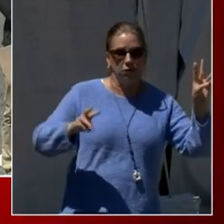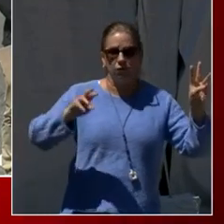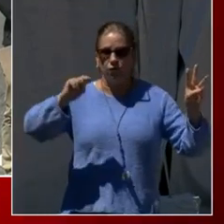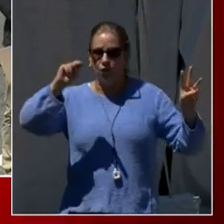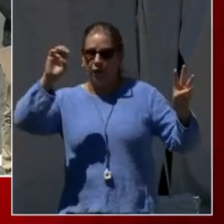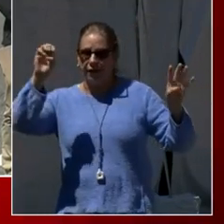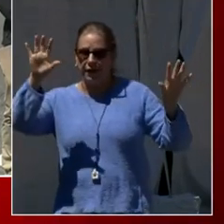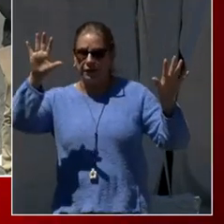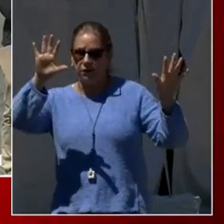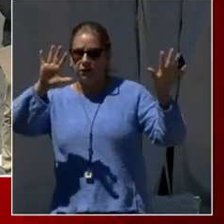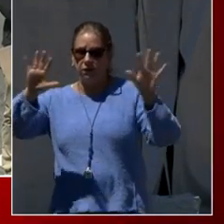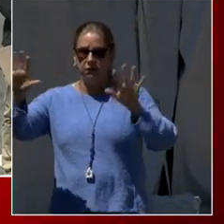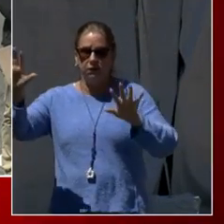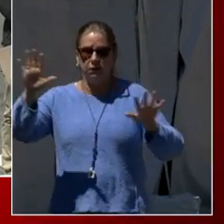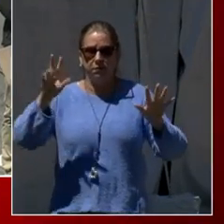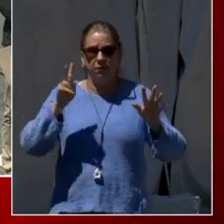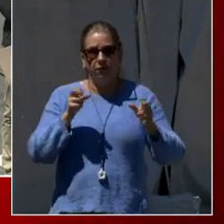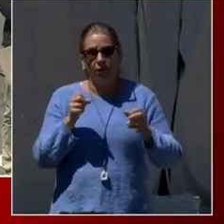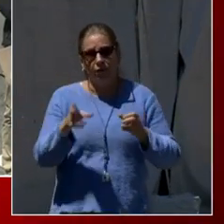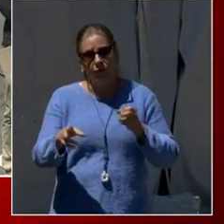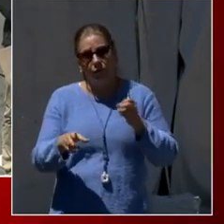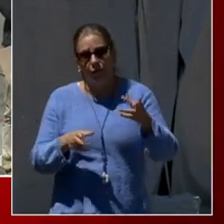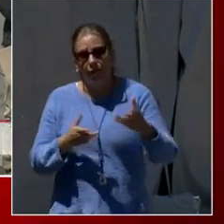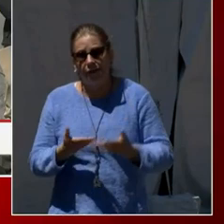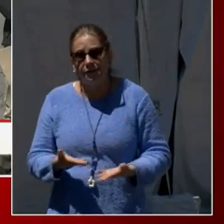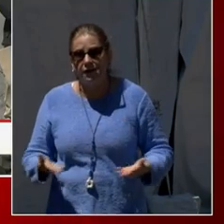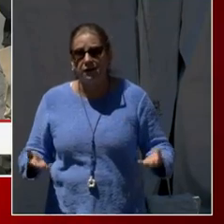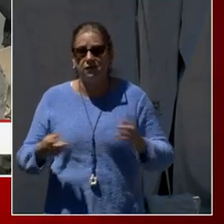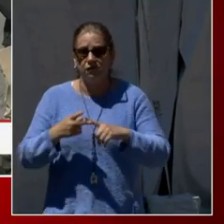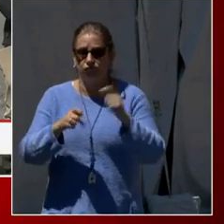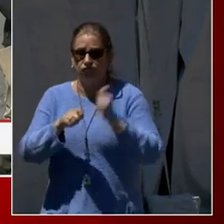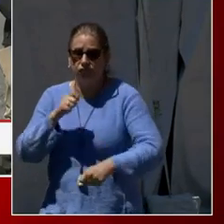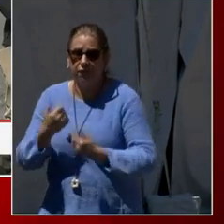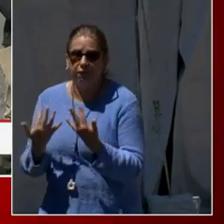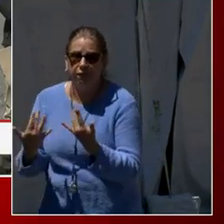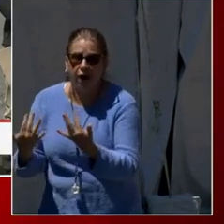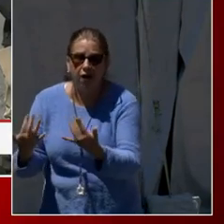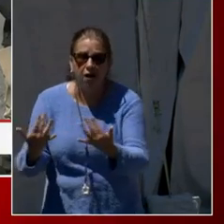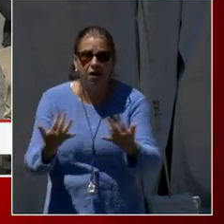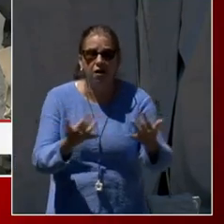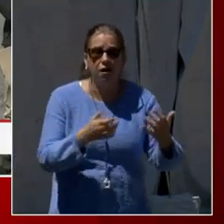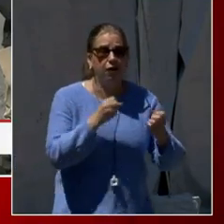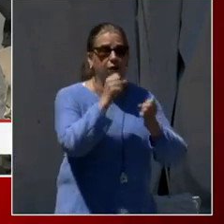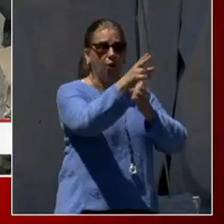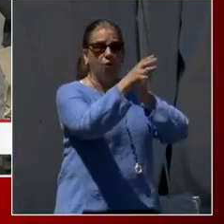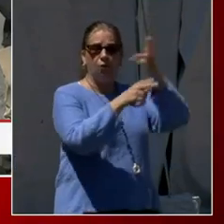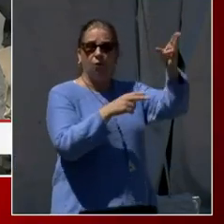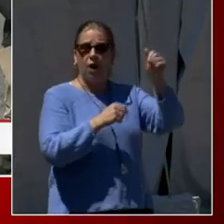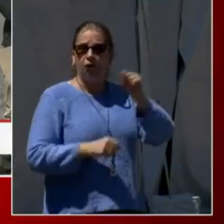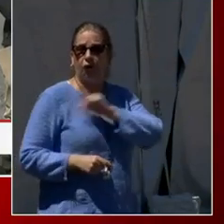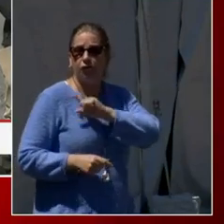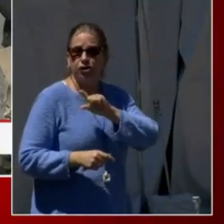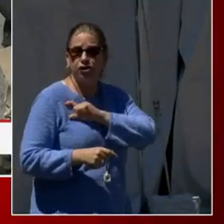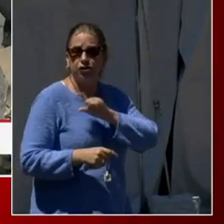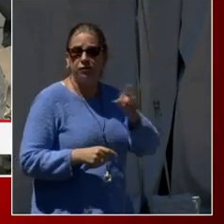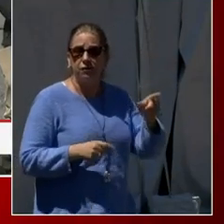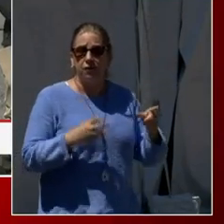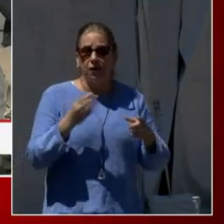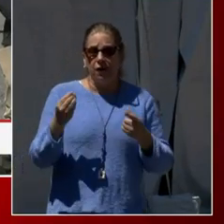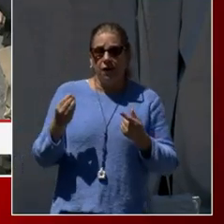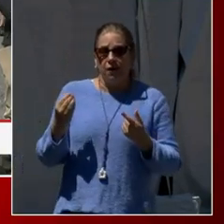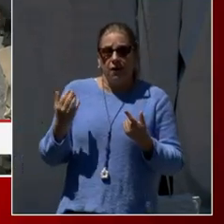objects and incendiary devices at officers. There was a significant fire at the St. John's Church that I know you were